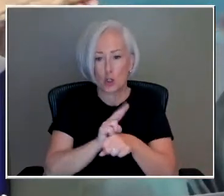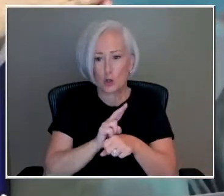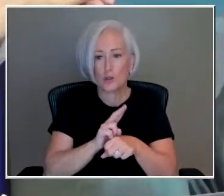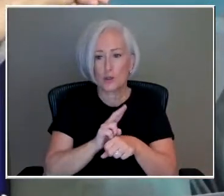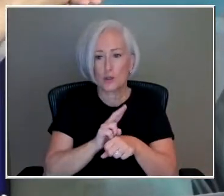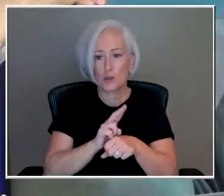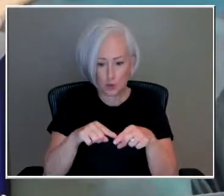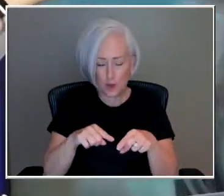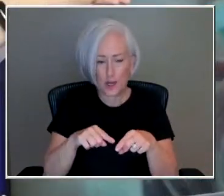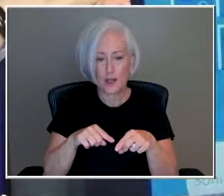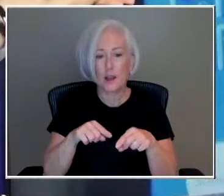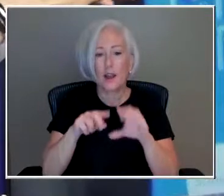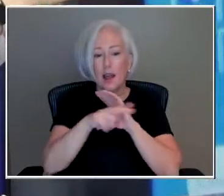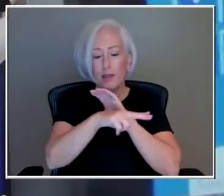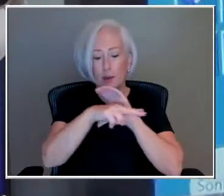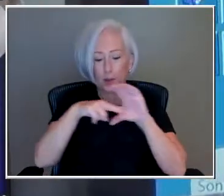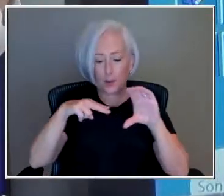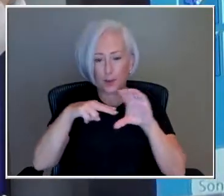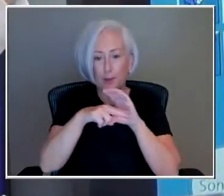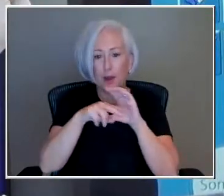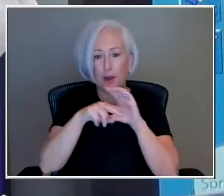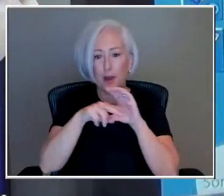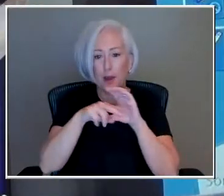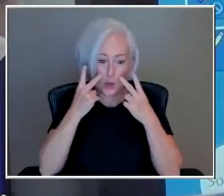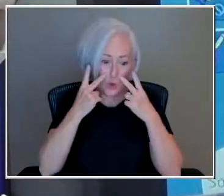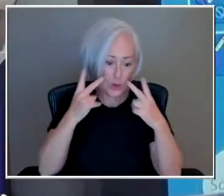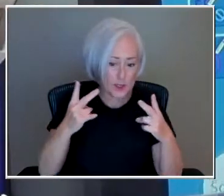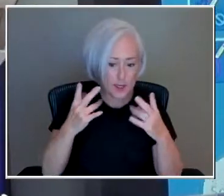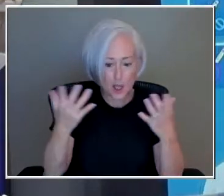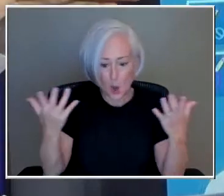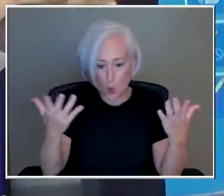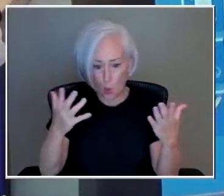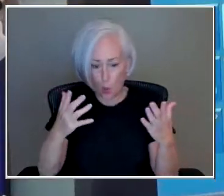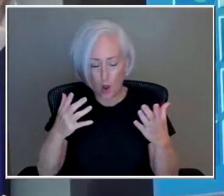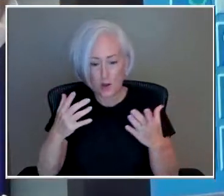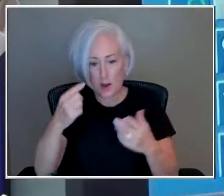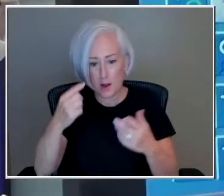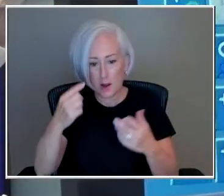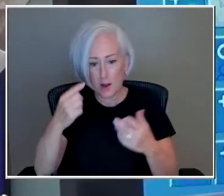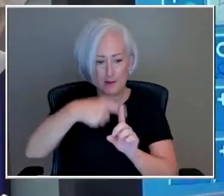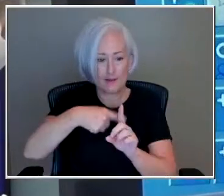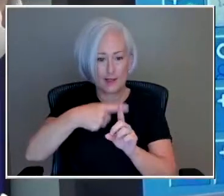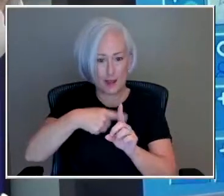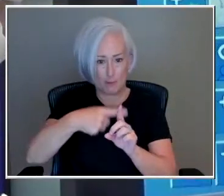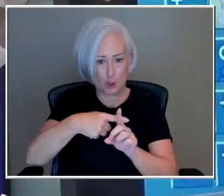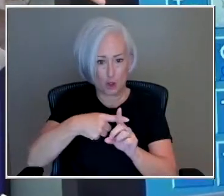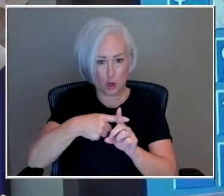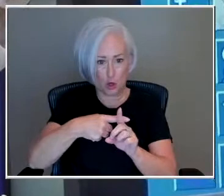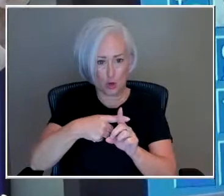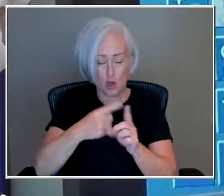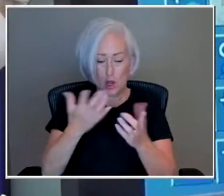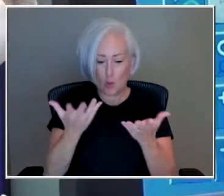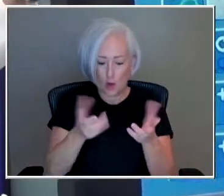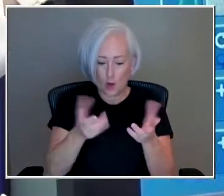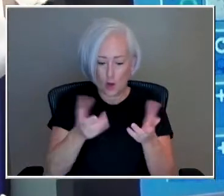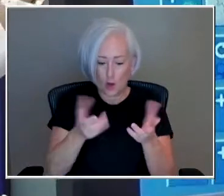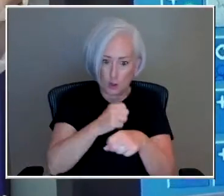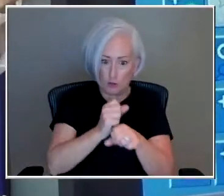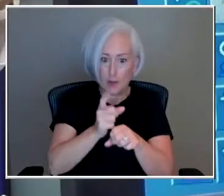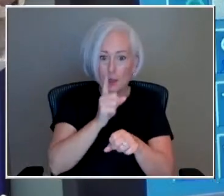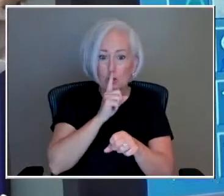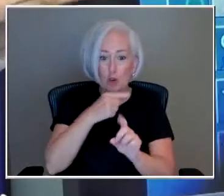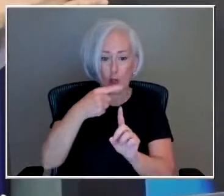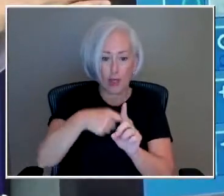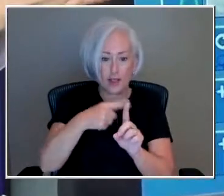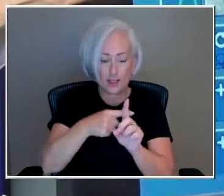so that we can see in real time what the brain temperature is. So we want to monitor to make sure that temperature stays in the correct range,